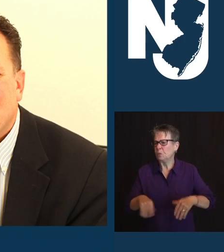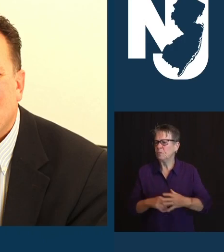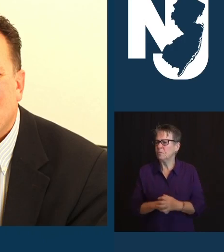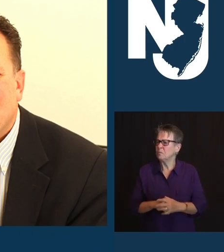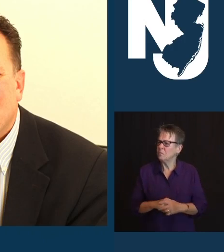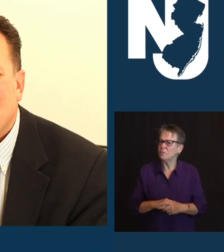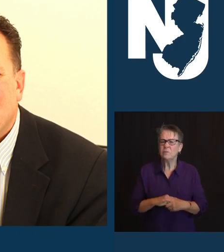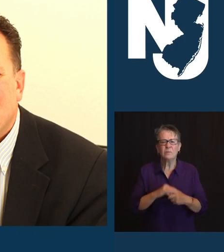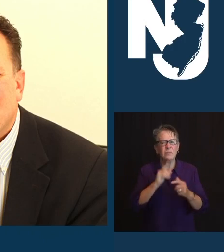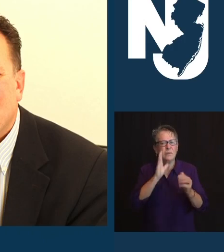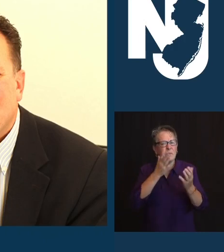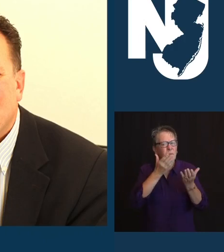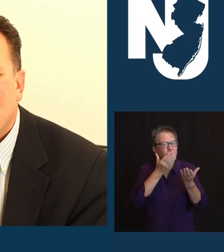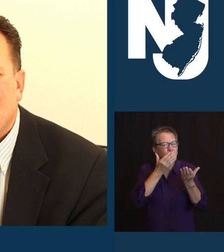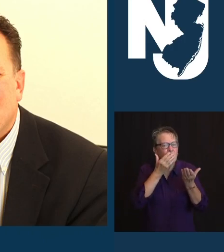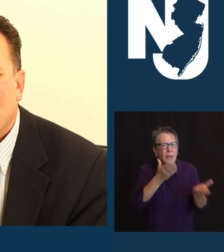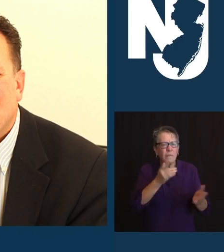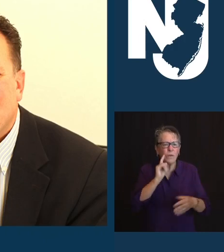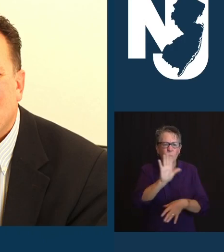ydcnj.org. That's